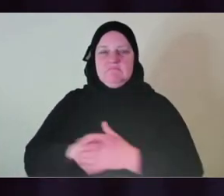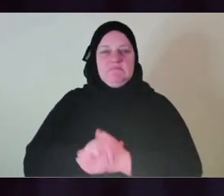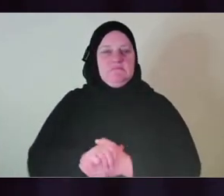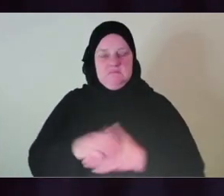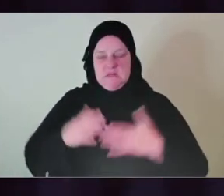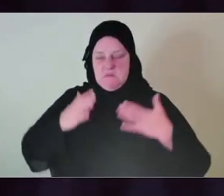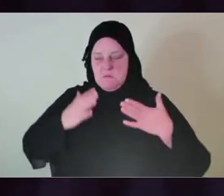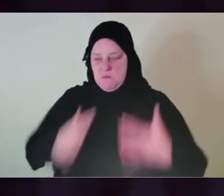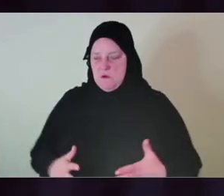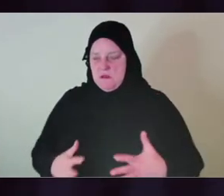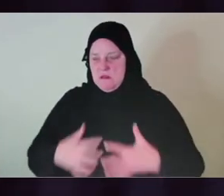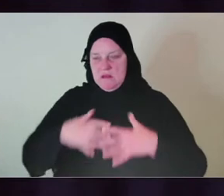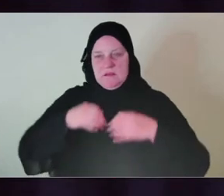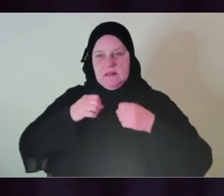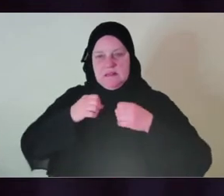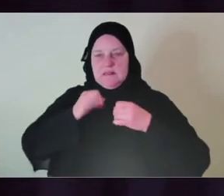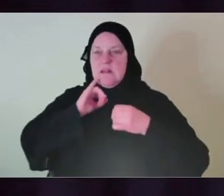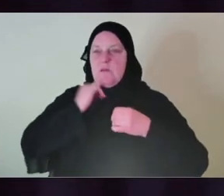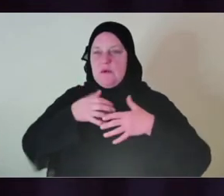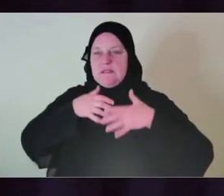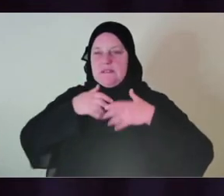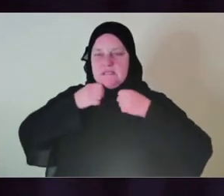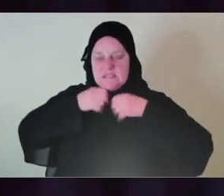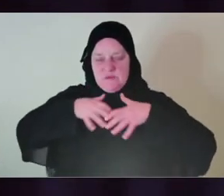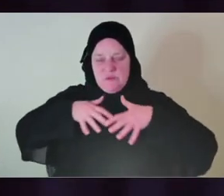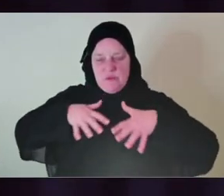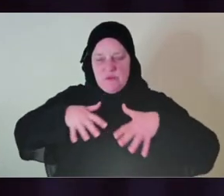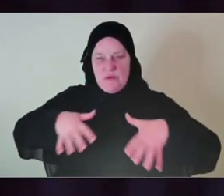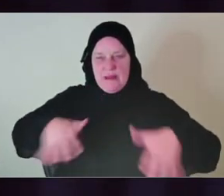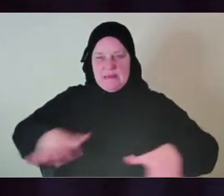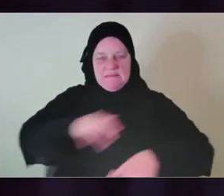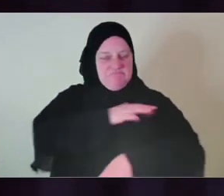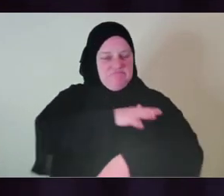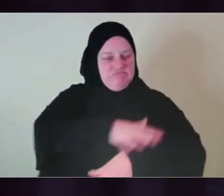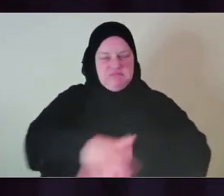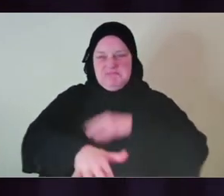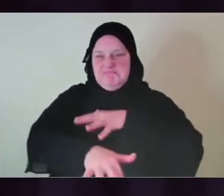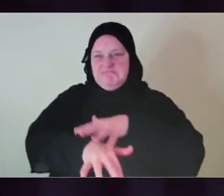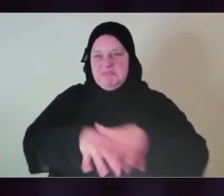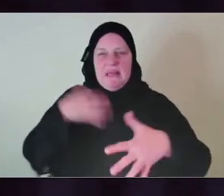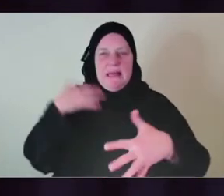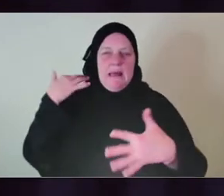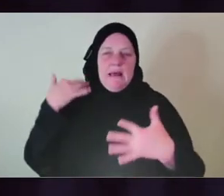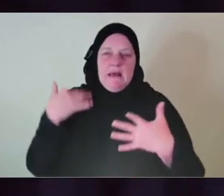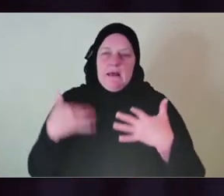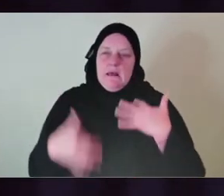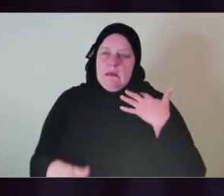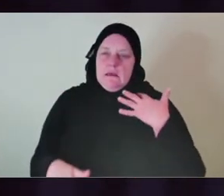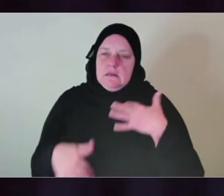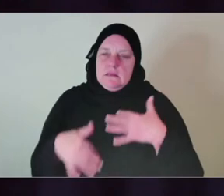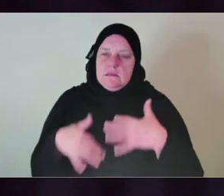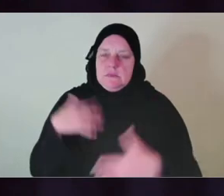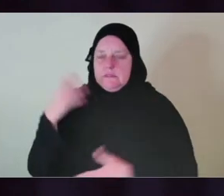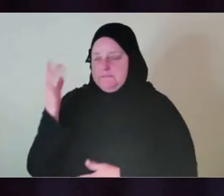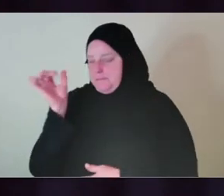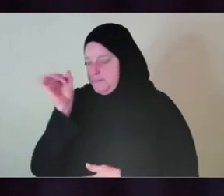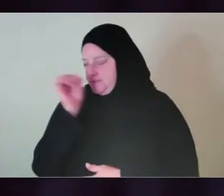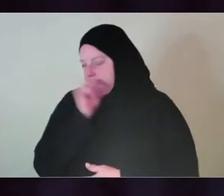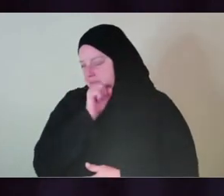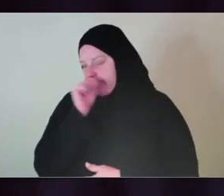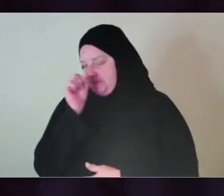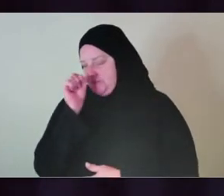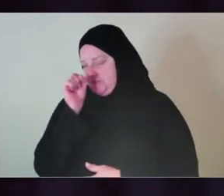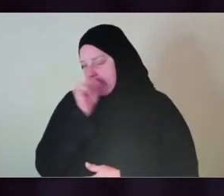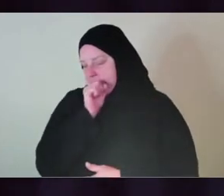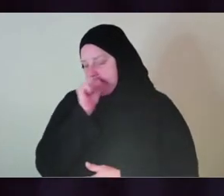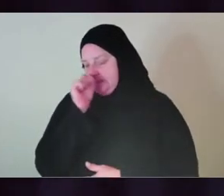body and he began suffering unbearable pains. He was in excruciating pain and he told those